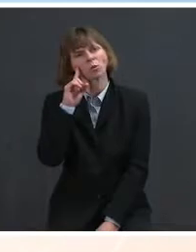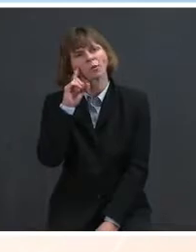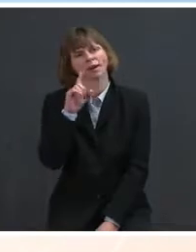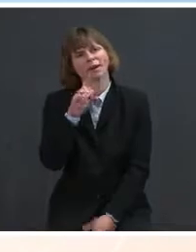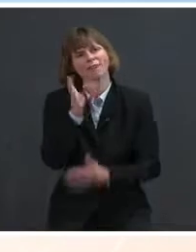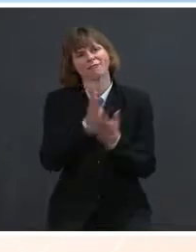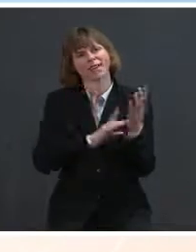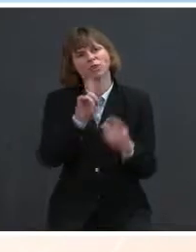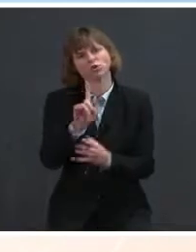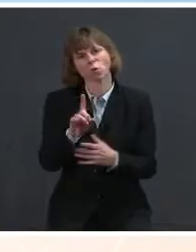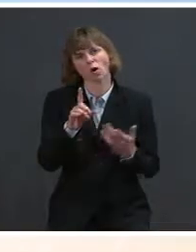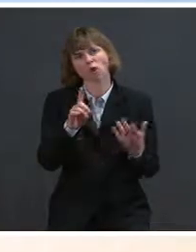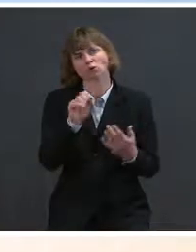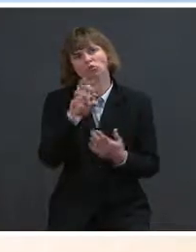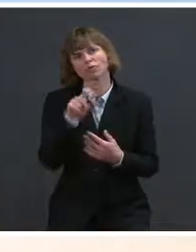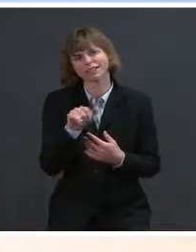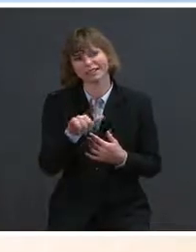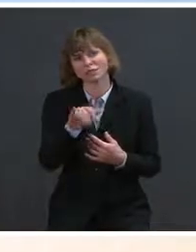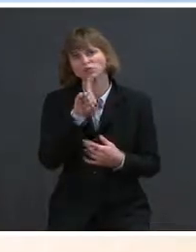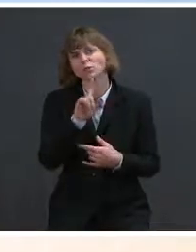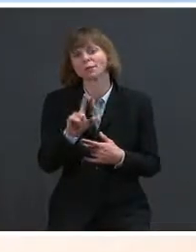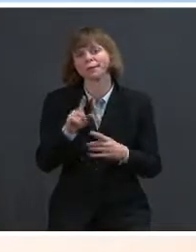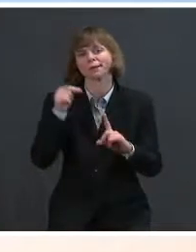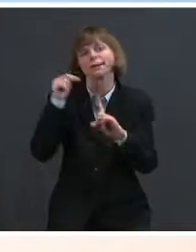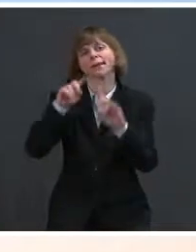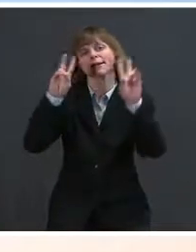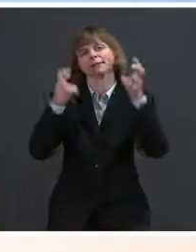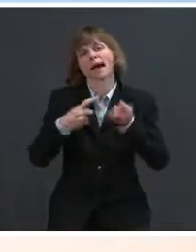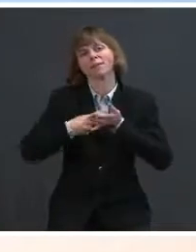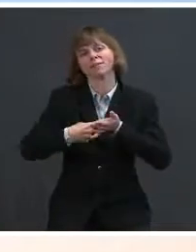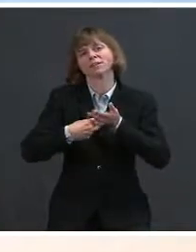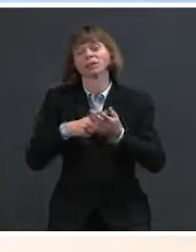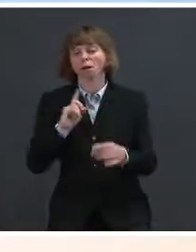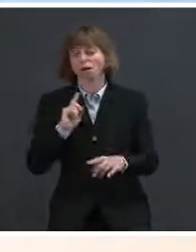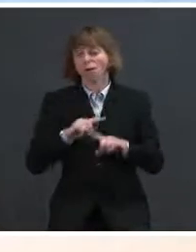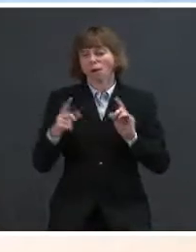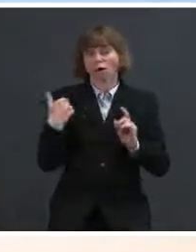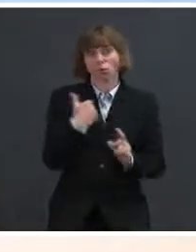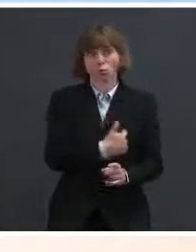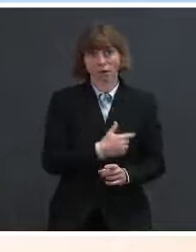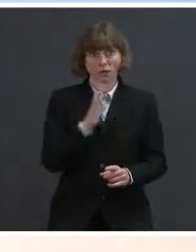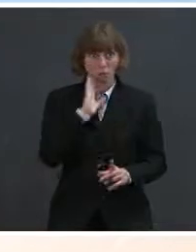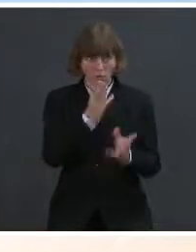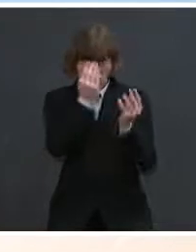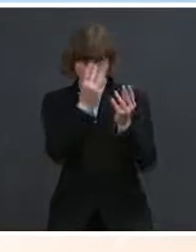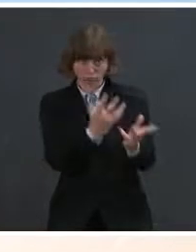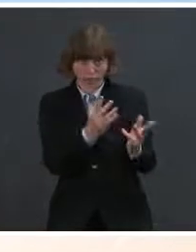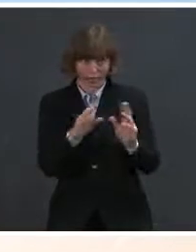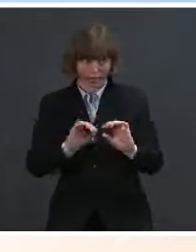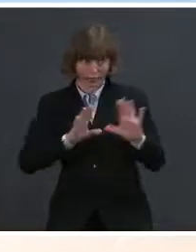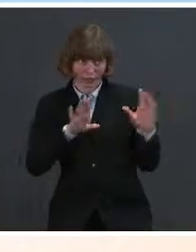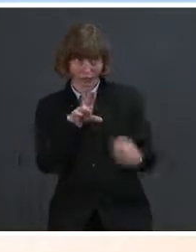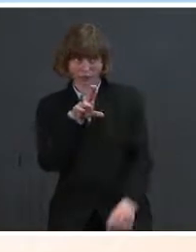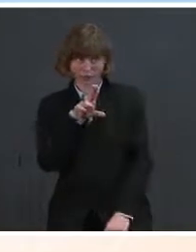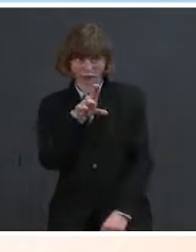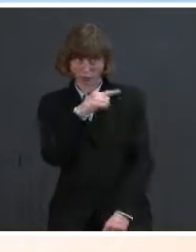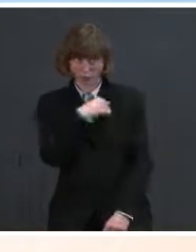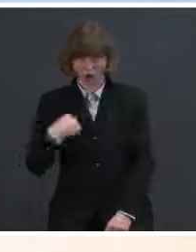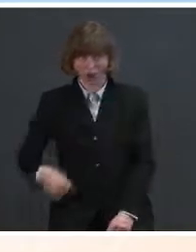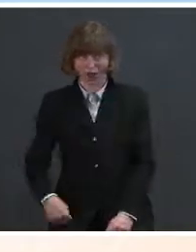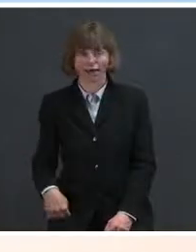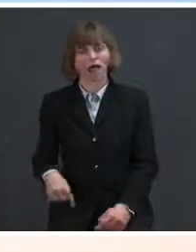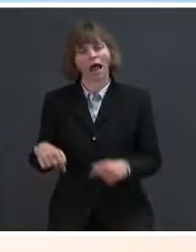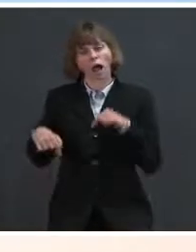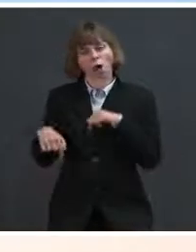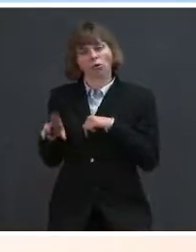week. This is our effort to communicate clearly to the Chinese government how the United States intends to proceed at a